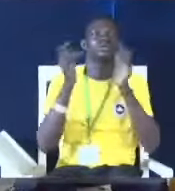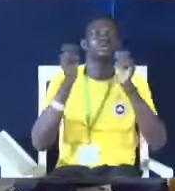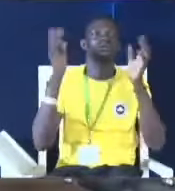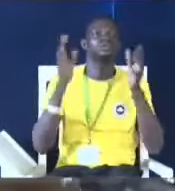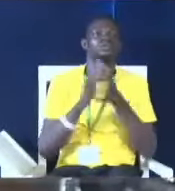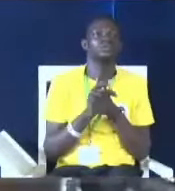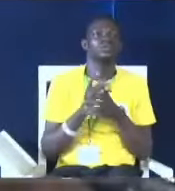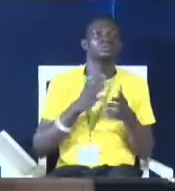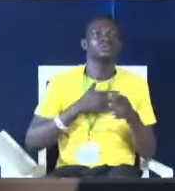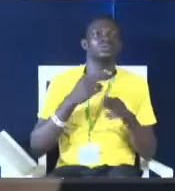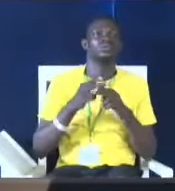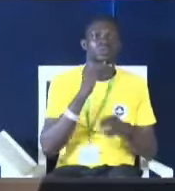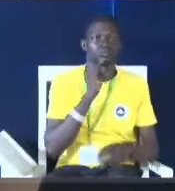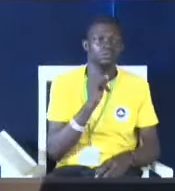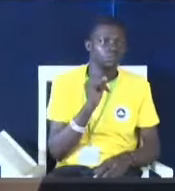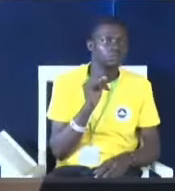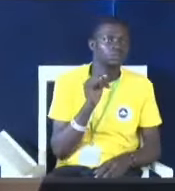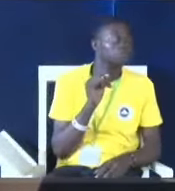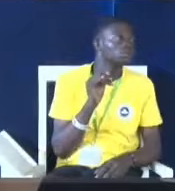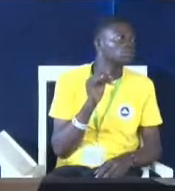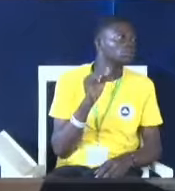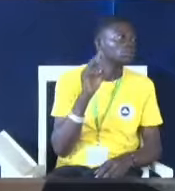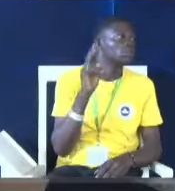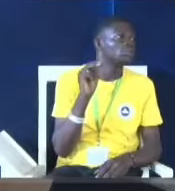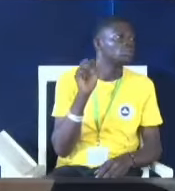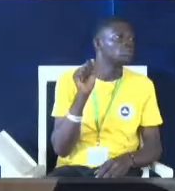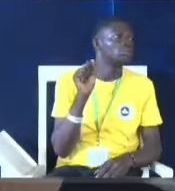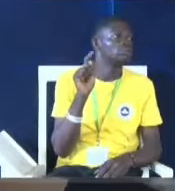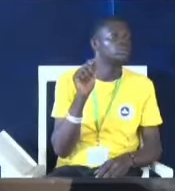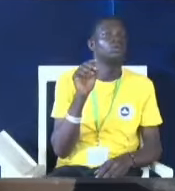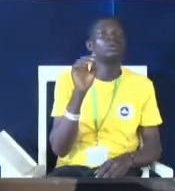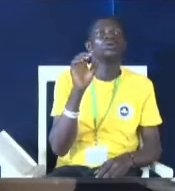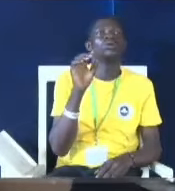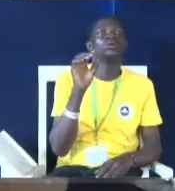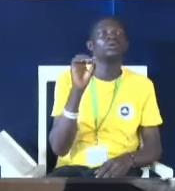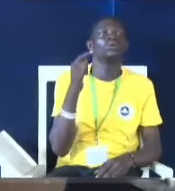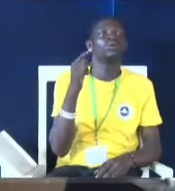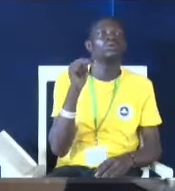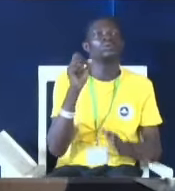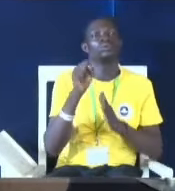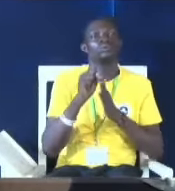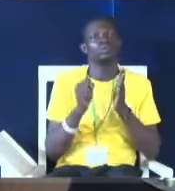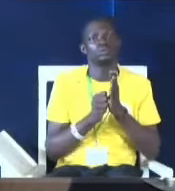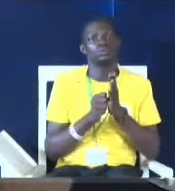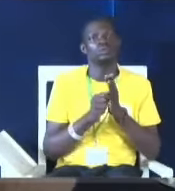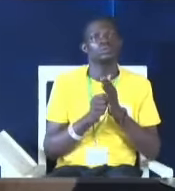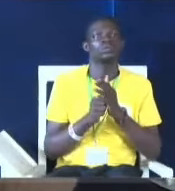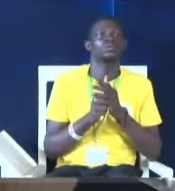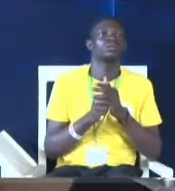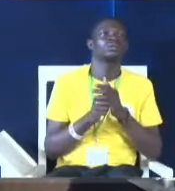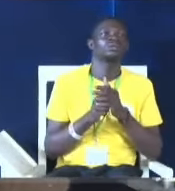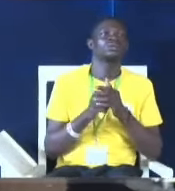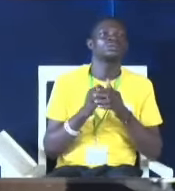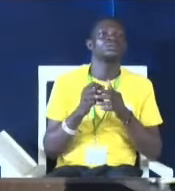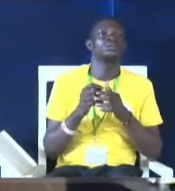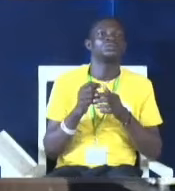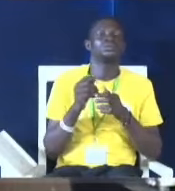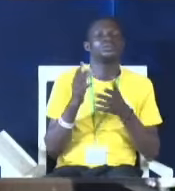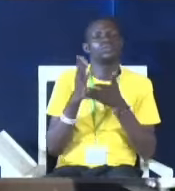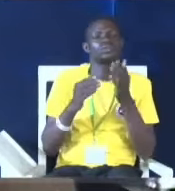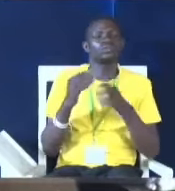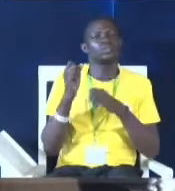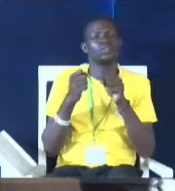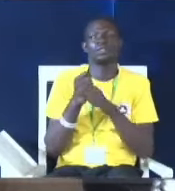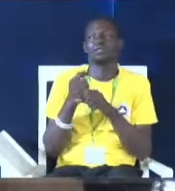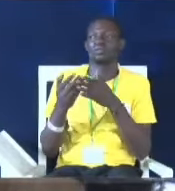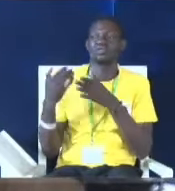My name is Malomo Adediran, Ogun Province 14, Region 44. Some days before